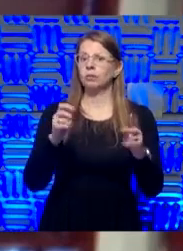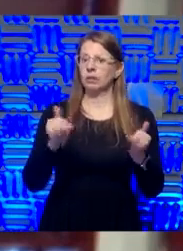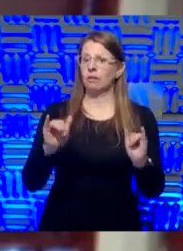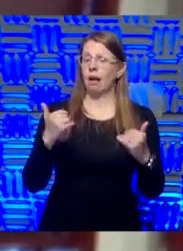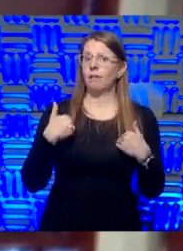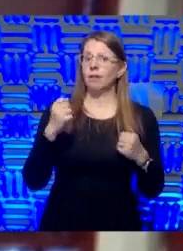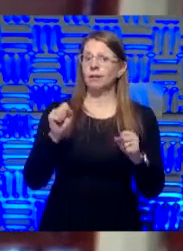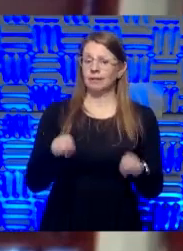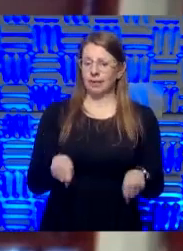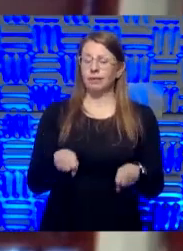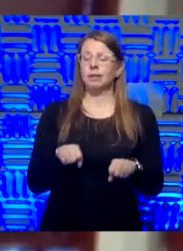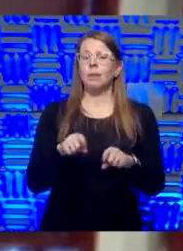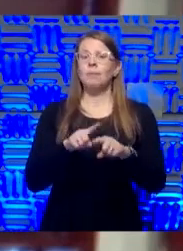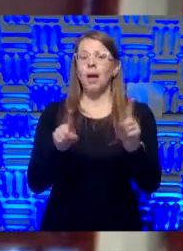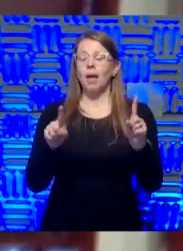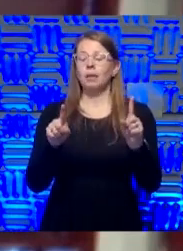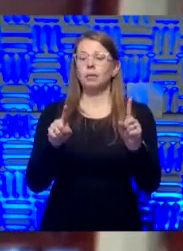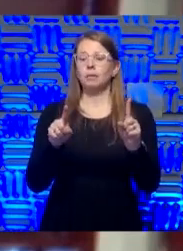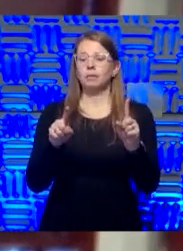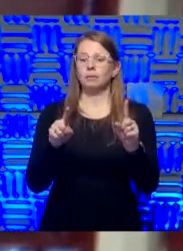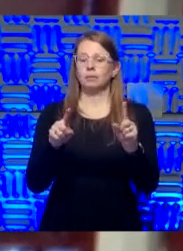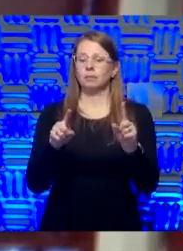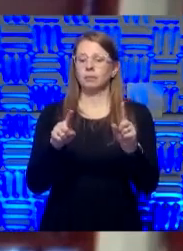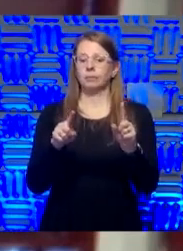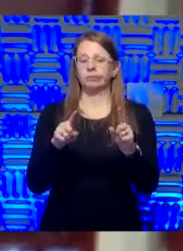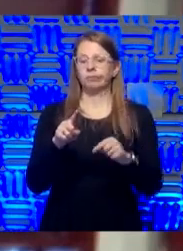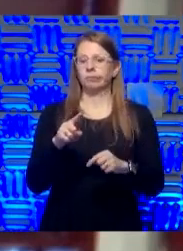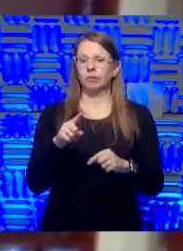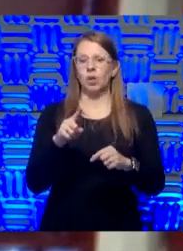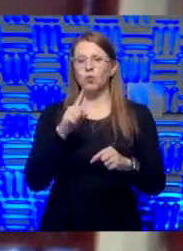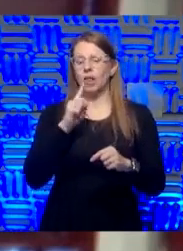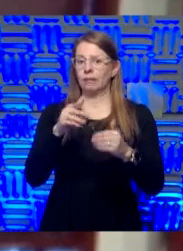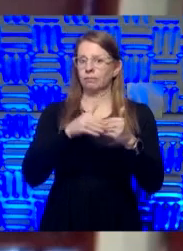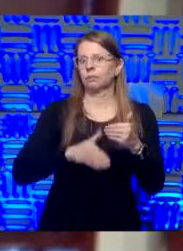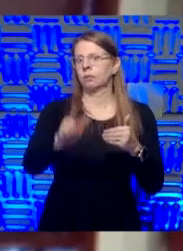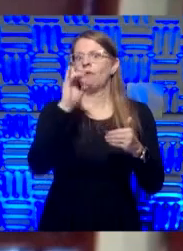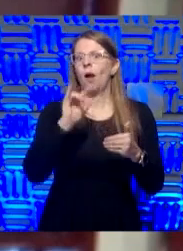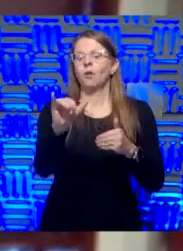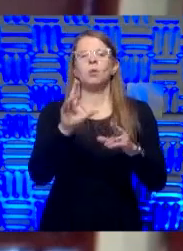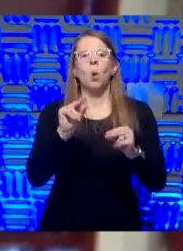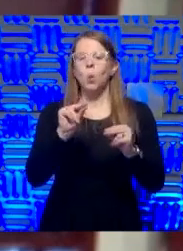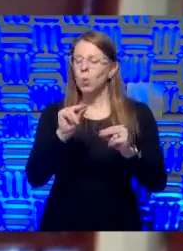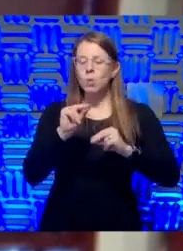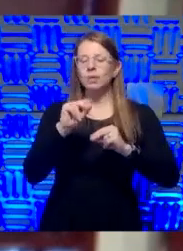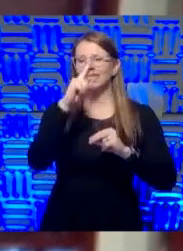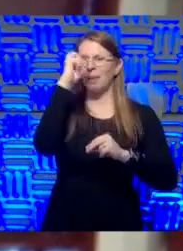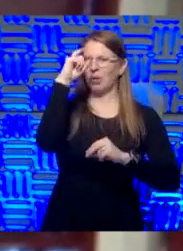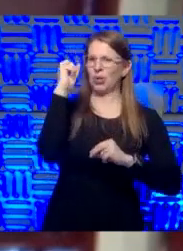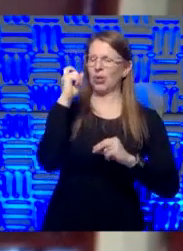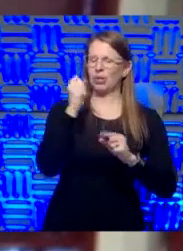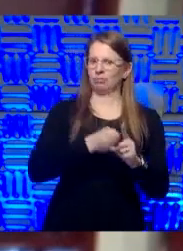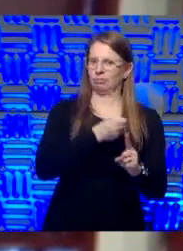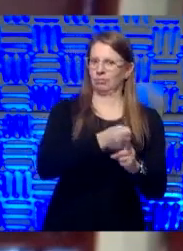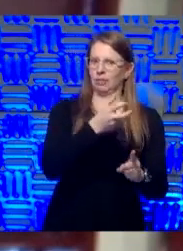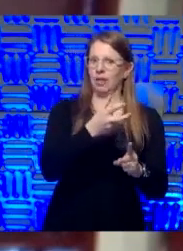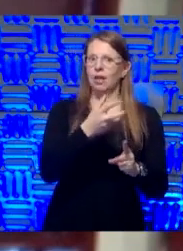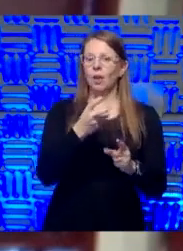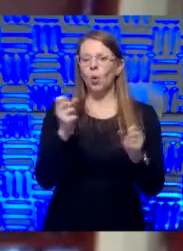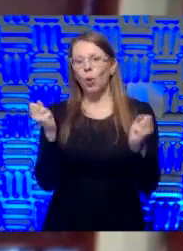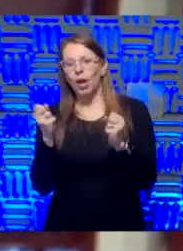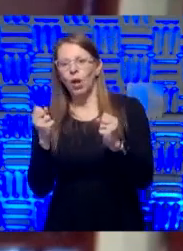not on a large scale. It's just one summer. The fall will come, the winter will come, there will be more opportunities,